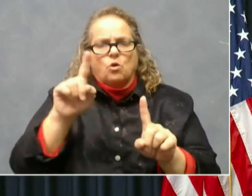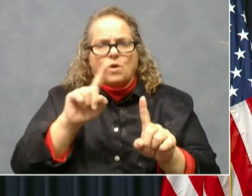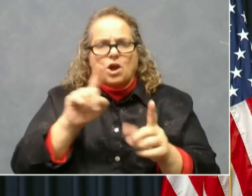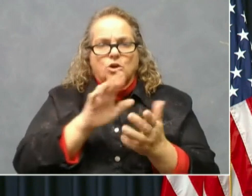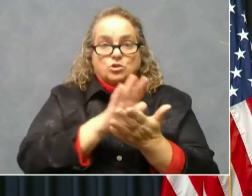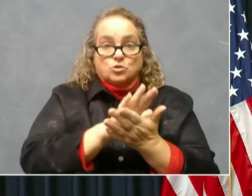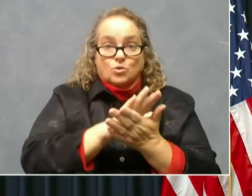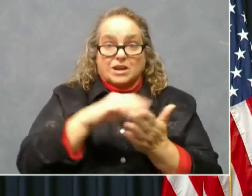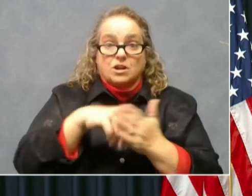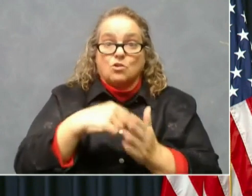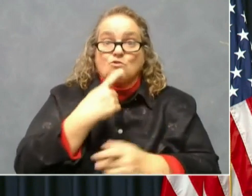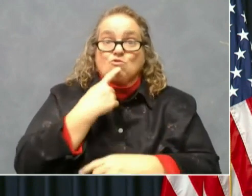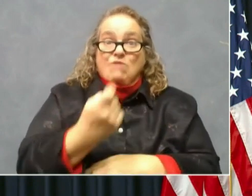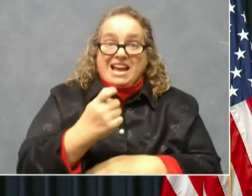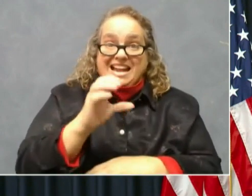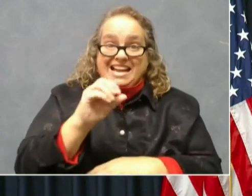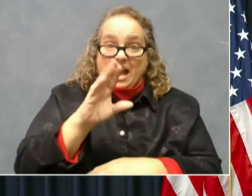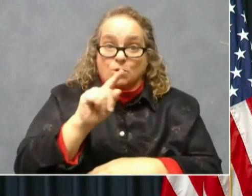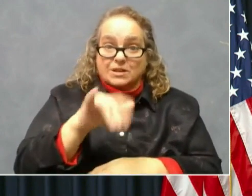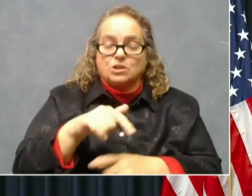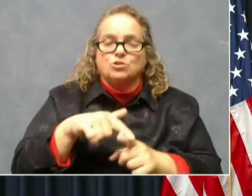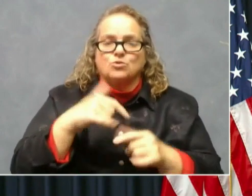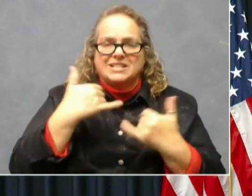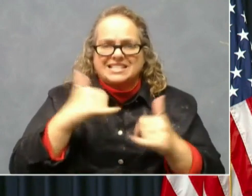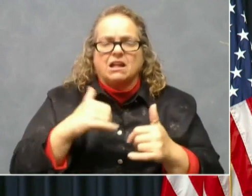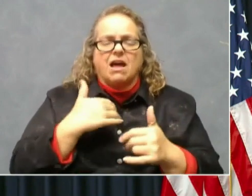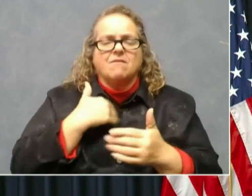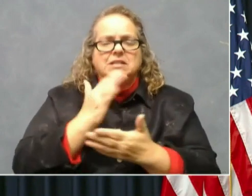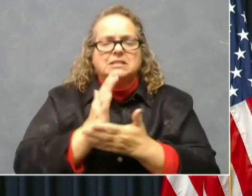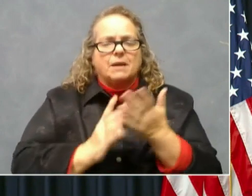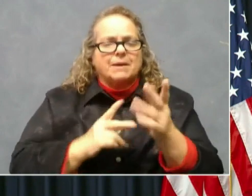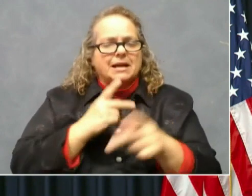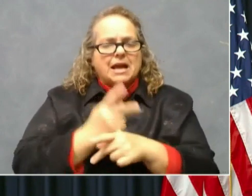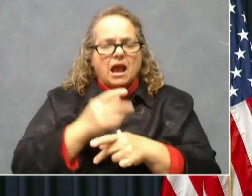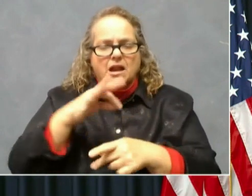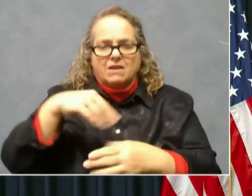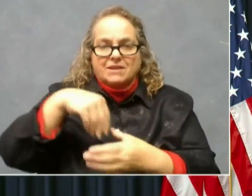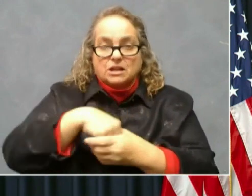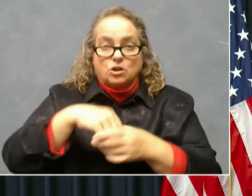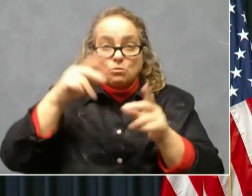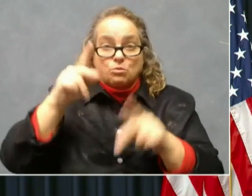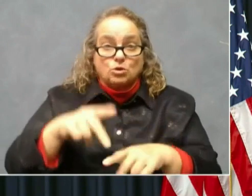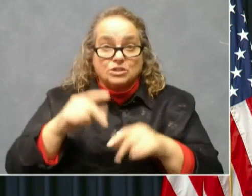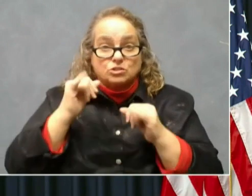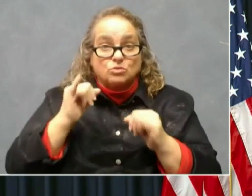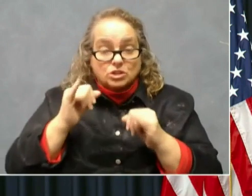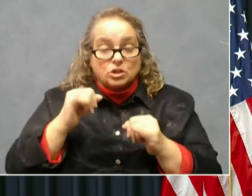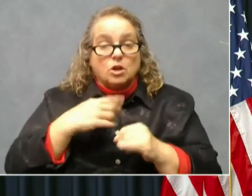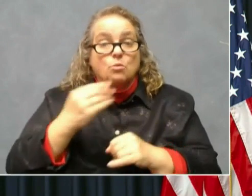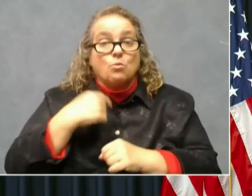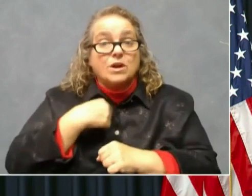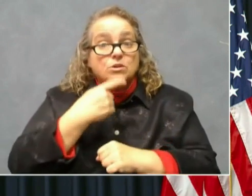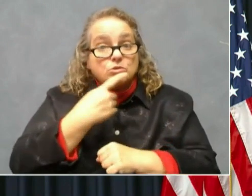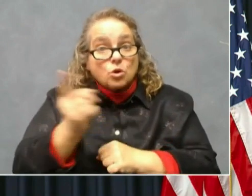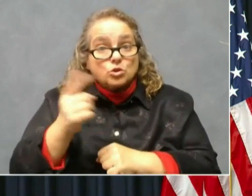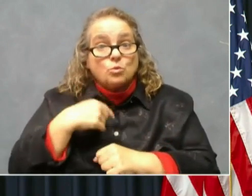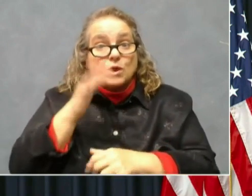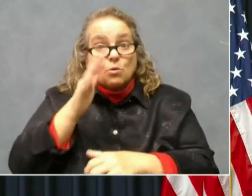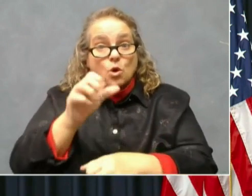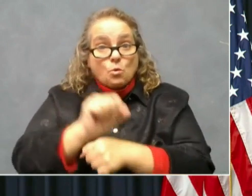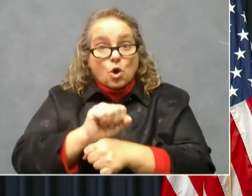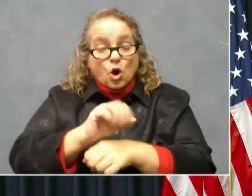could still have some form of in-person instruction. And we told you we were going to work on ensuring the